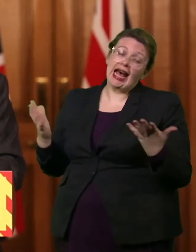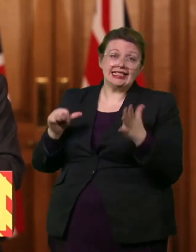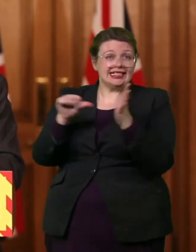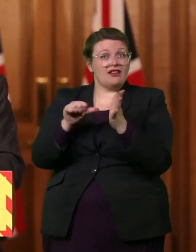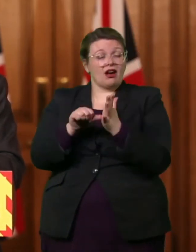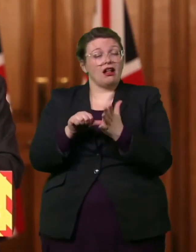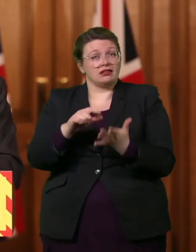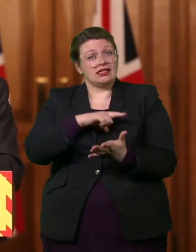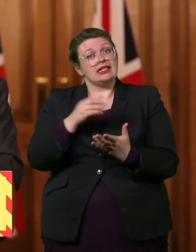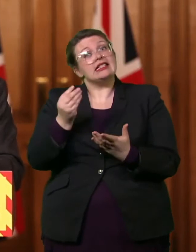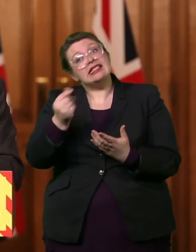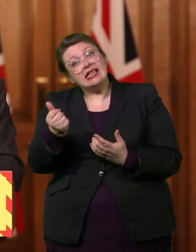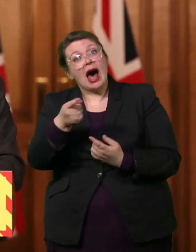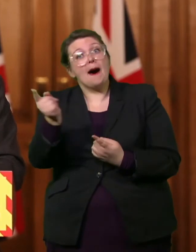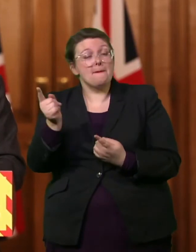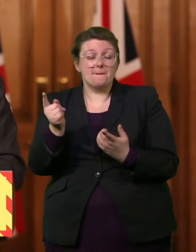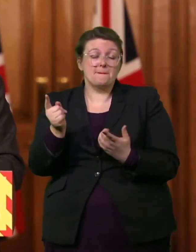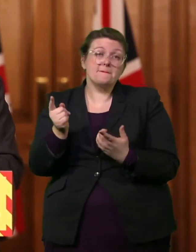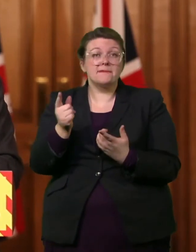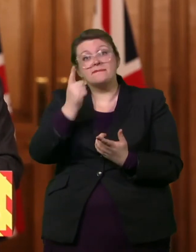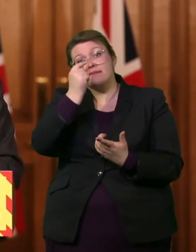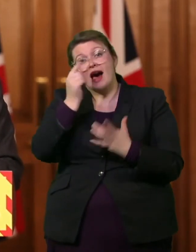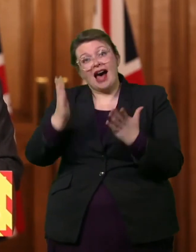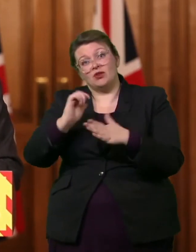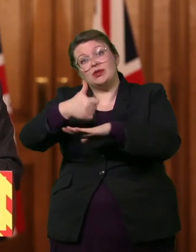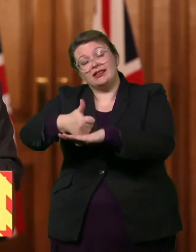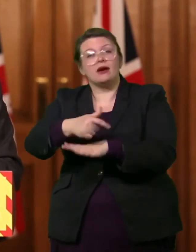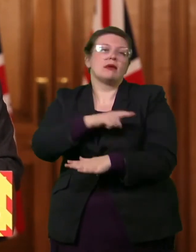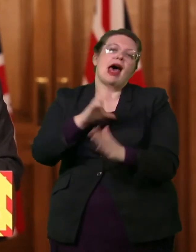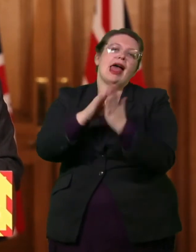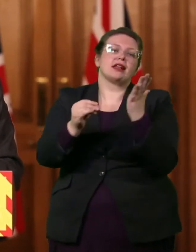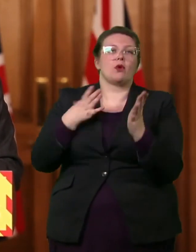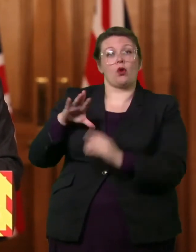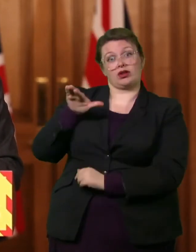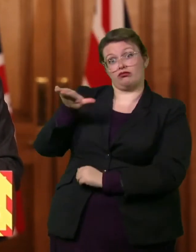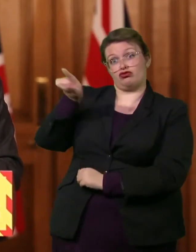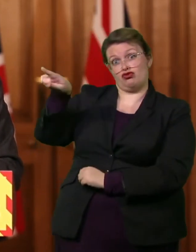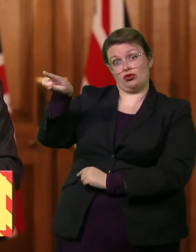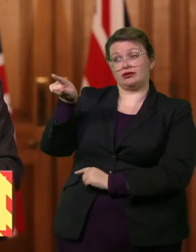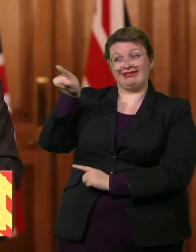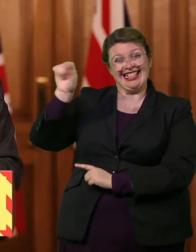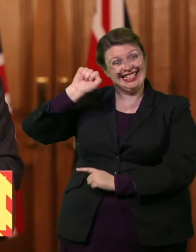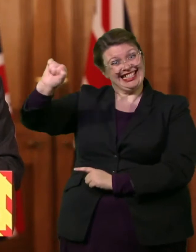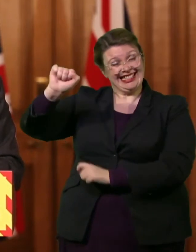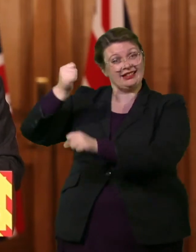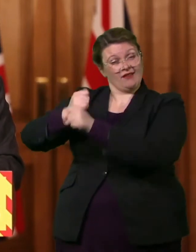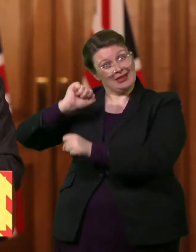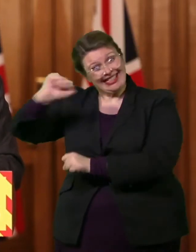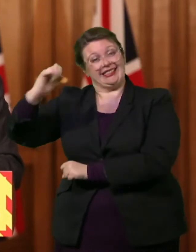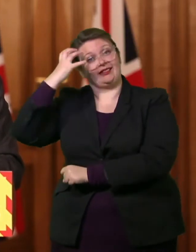another country says that you need to show that you've had a COVID vaccine, obviously we then want to be able to